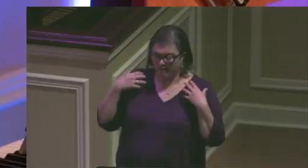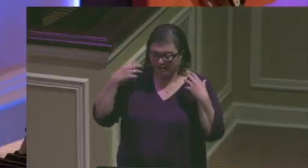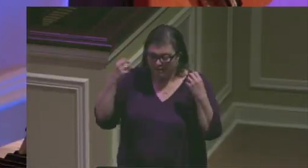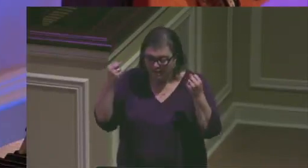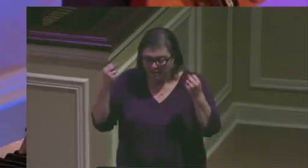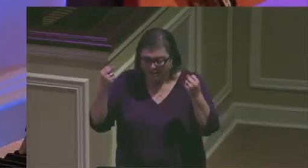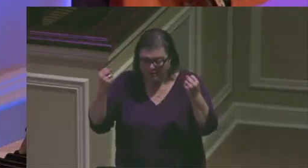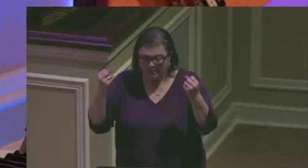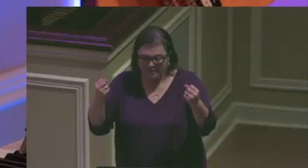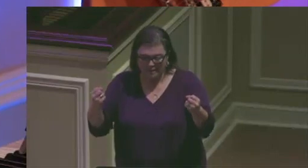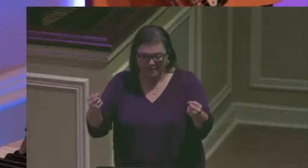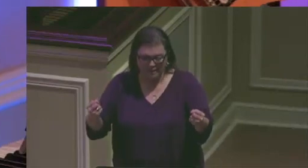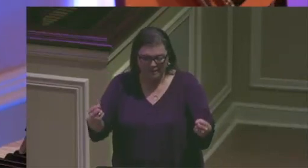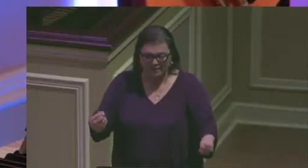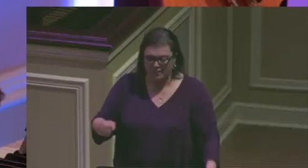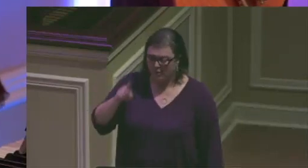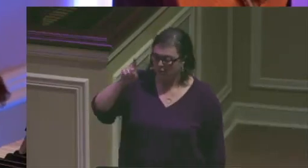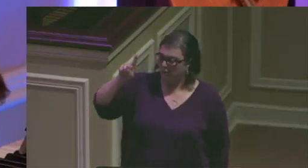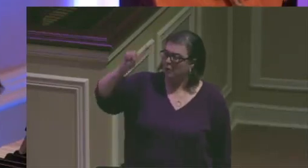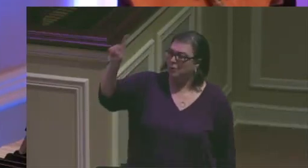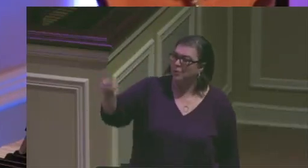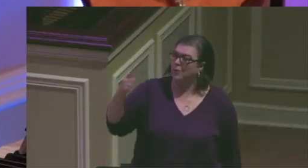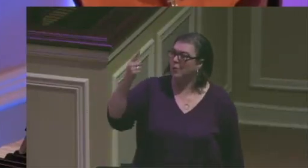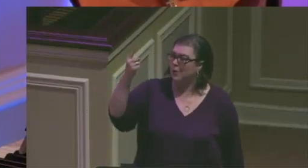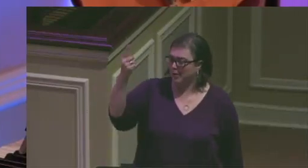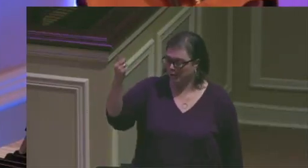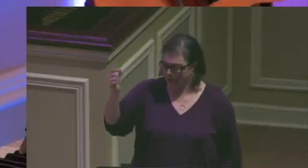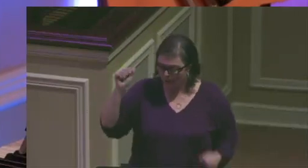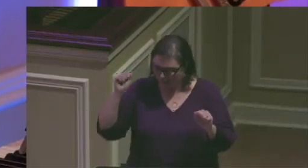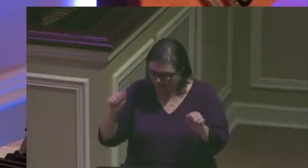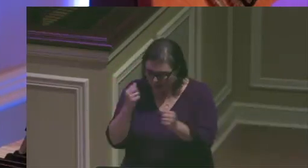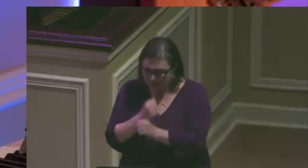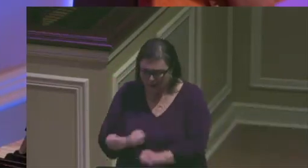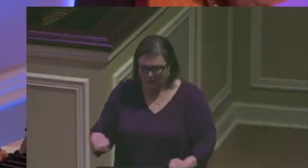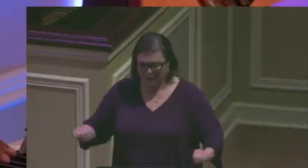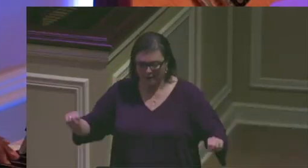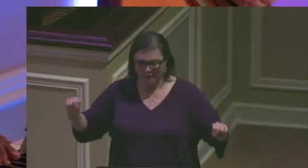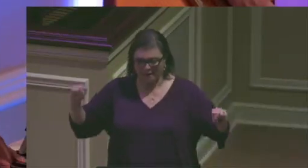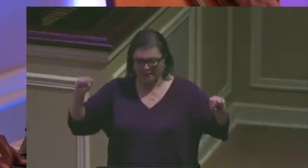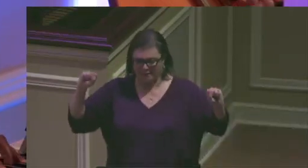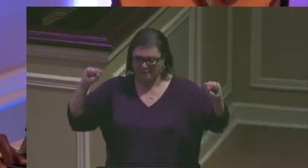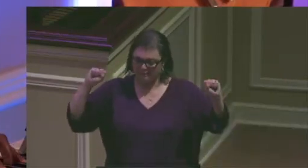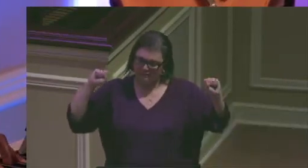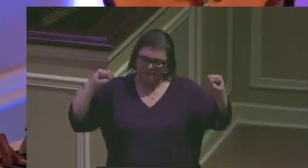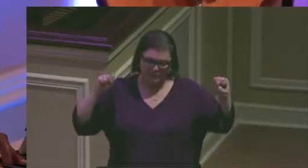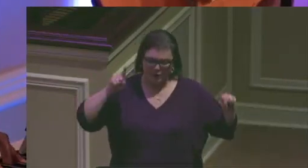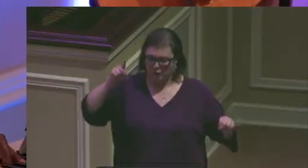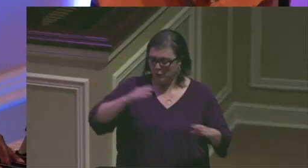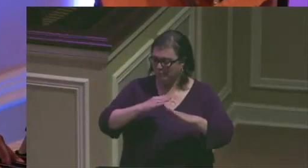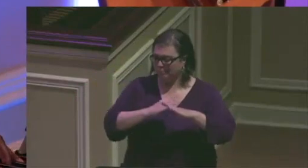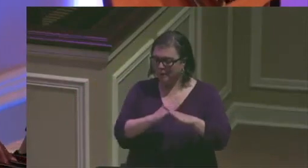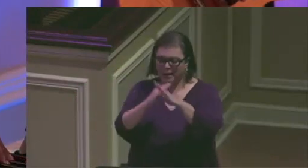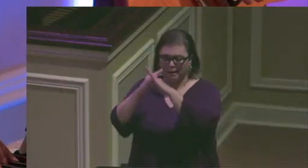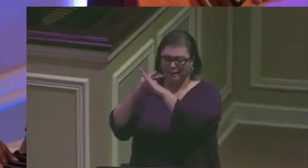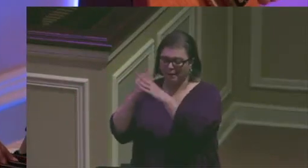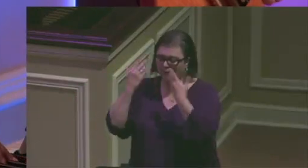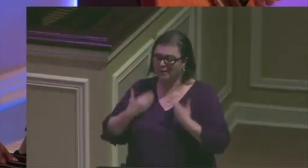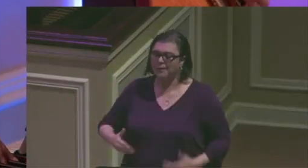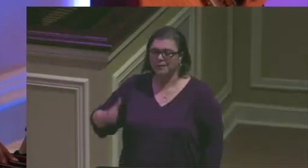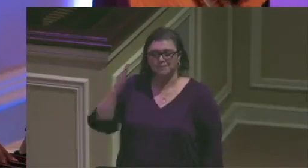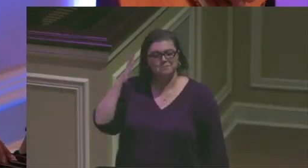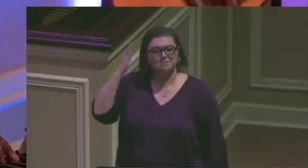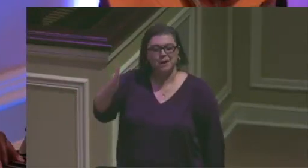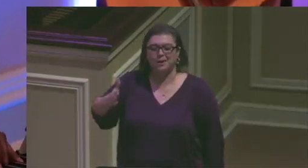Strength is in Your name, for You alone can save. You will deliver